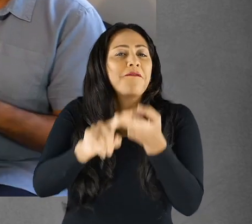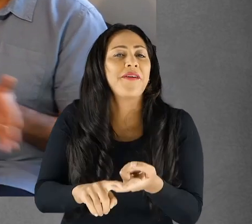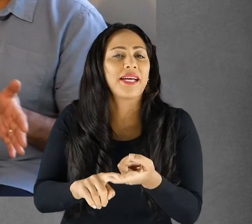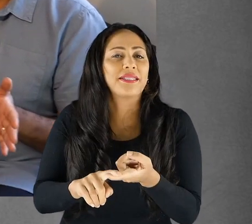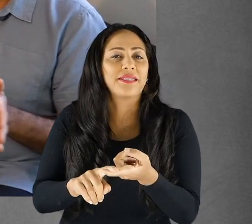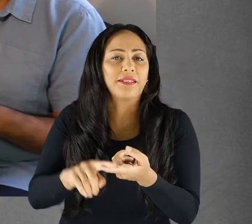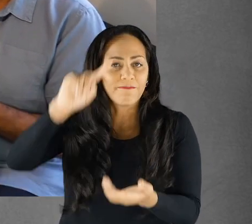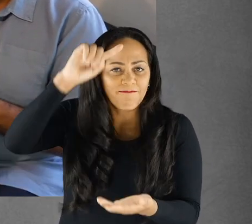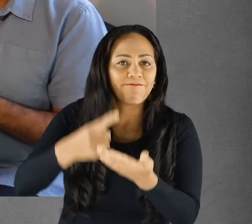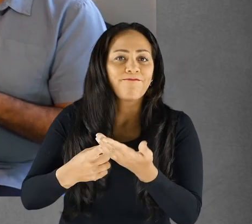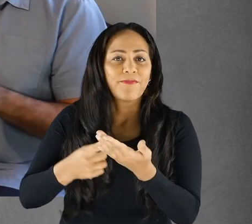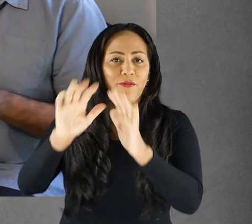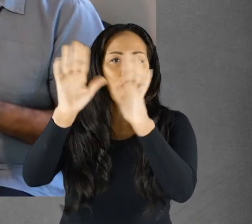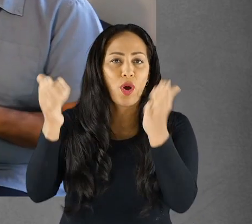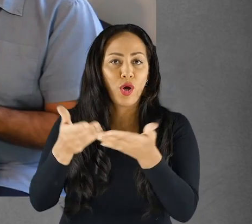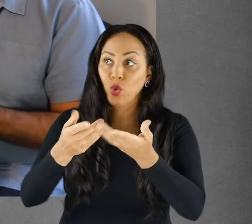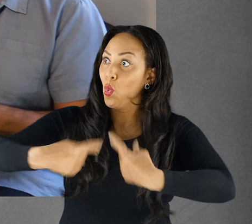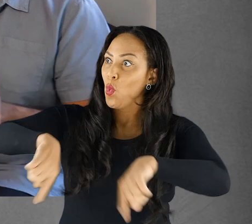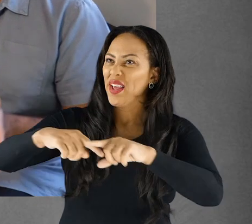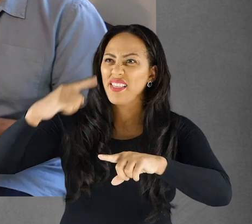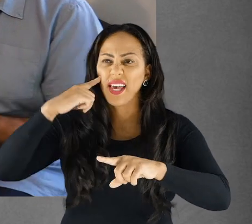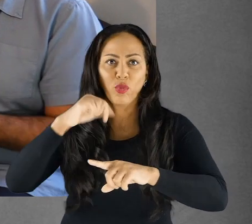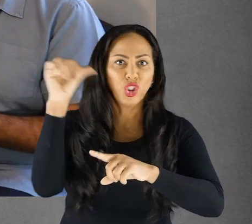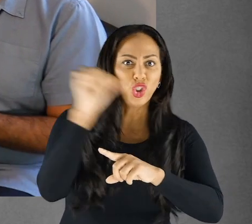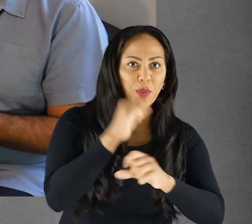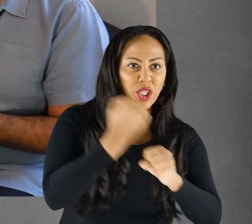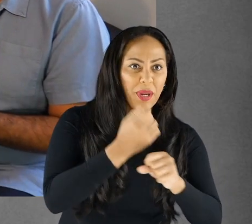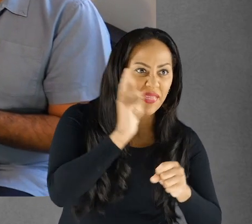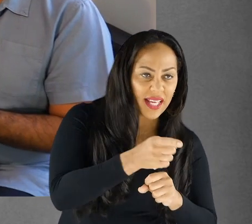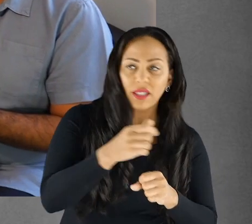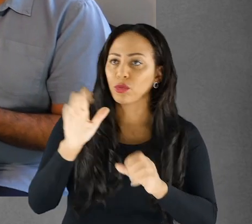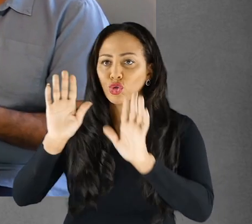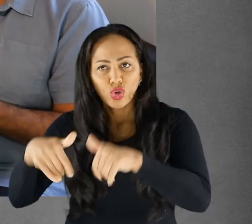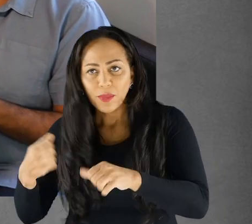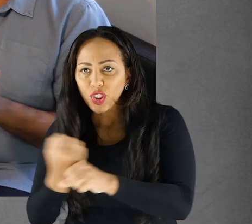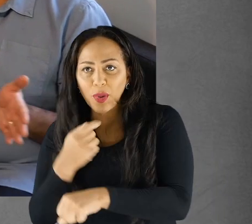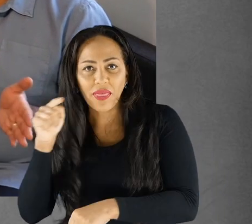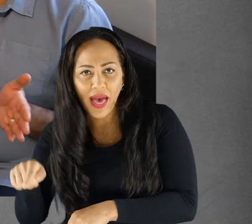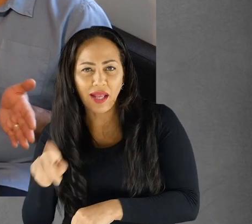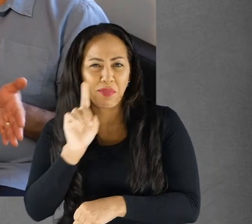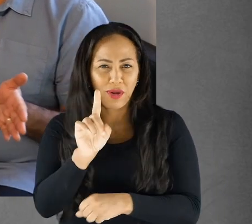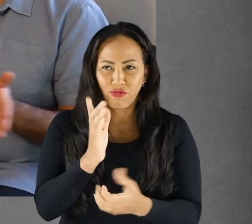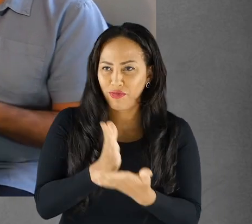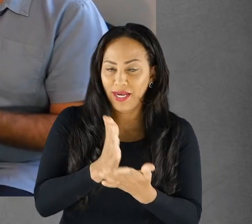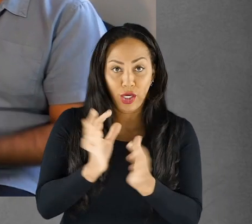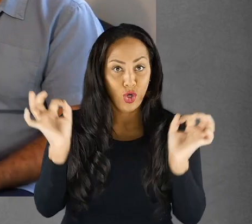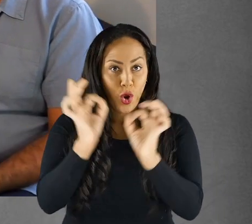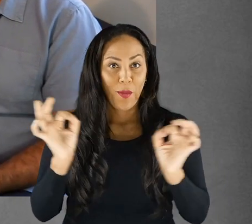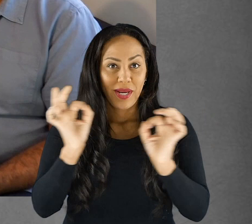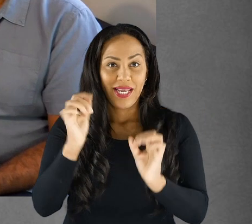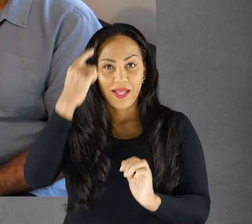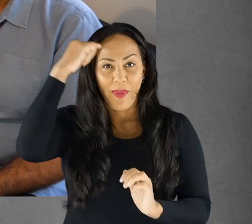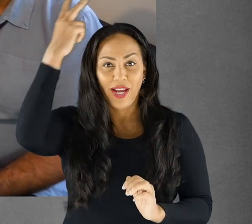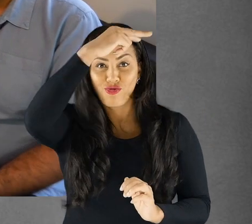We think there are, we think we should be doing this and we shouldn't be doing this, but no one's really a mind reader. And